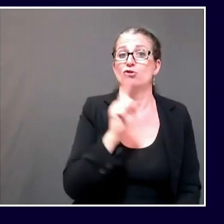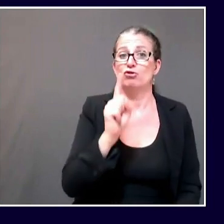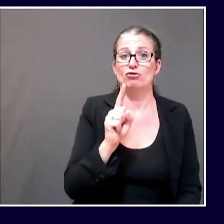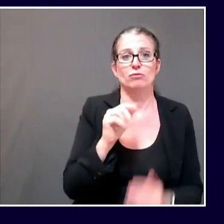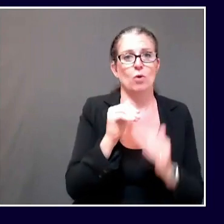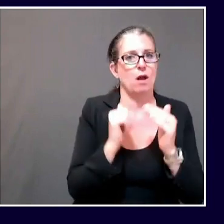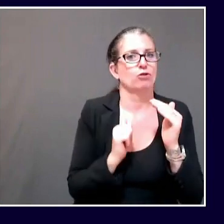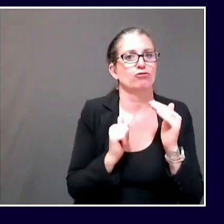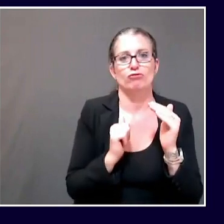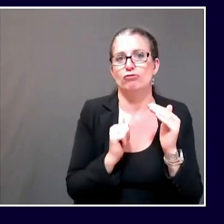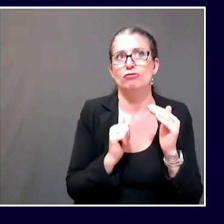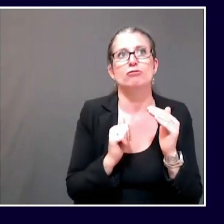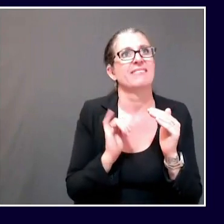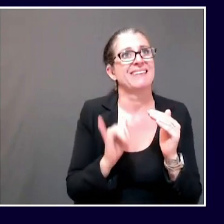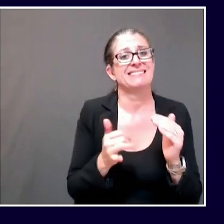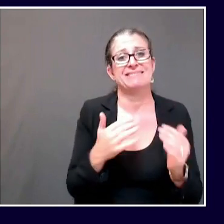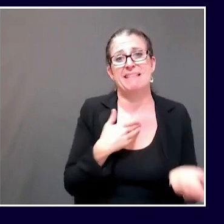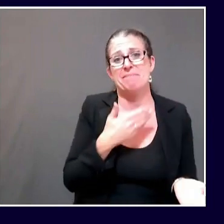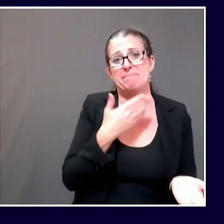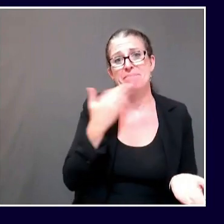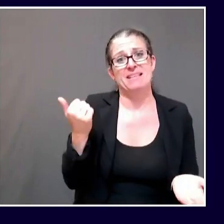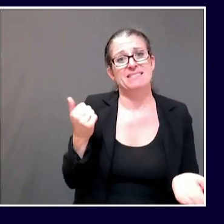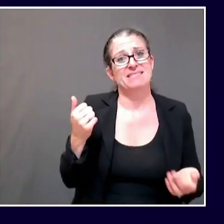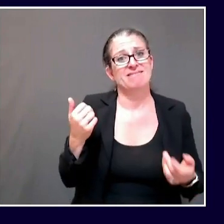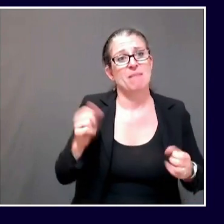our specimens, it's even lower than that.